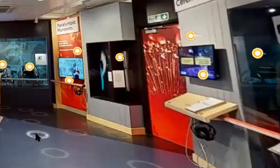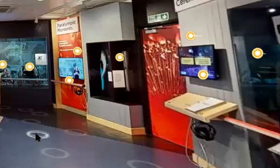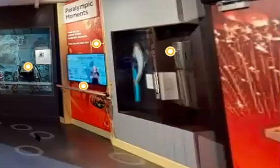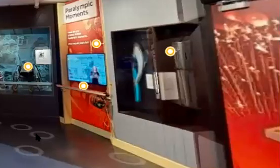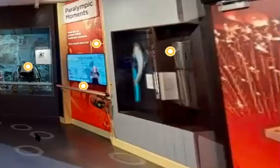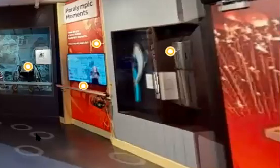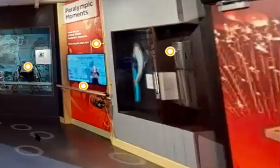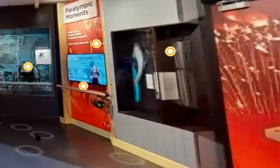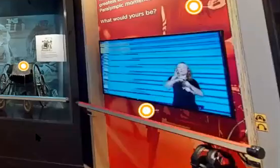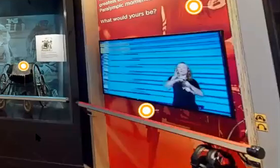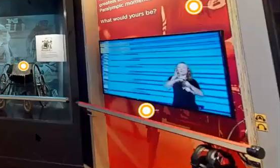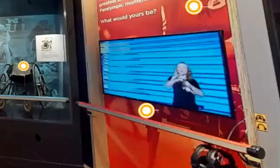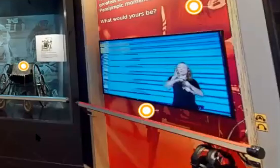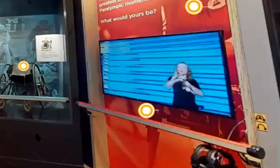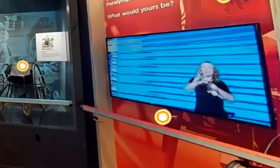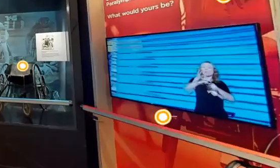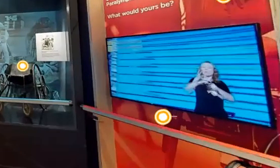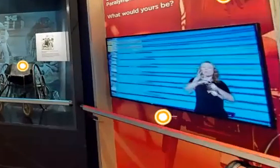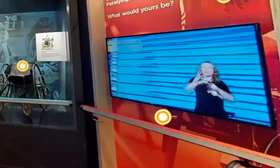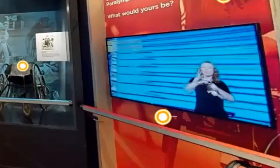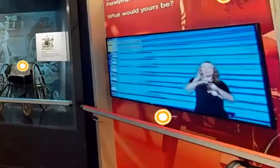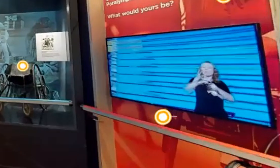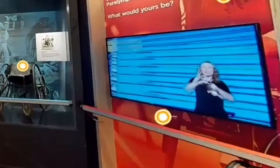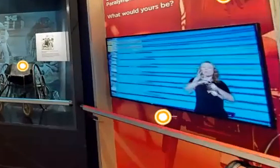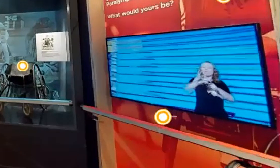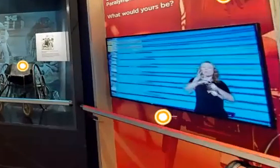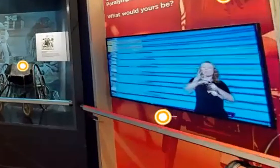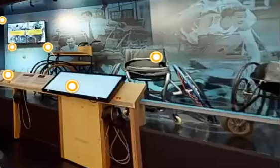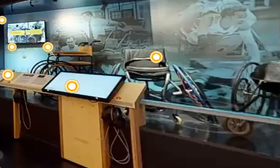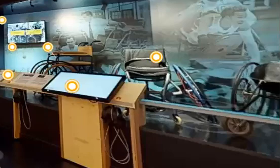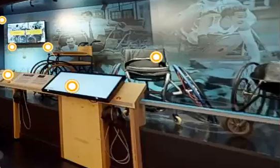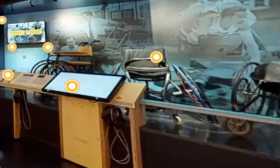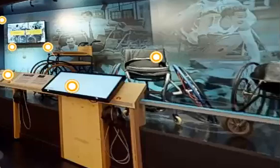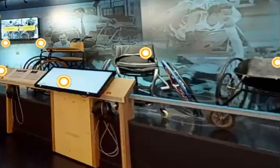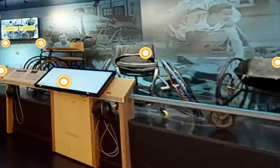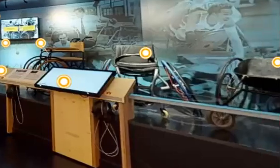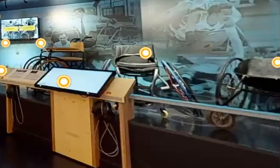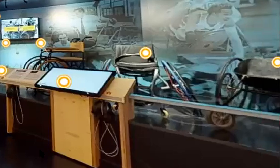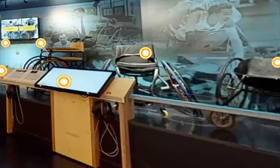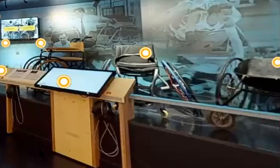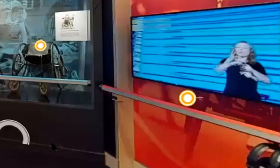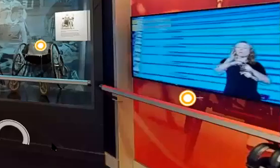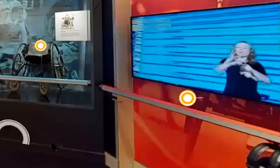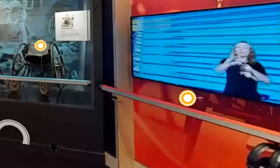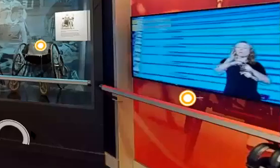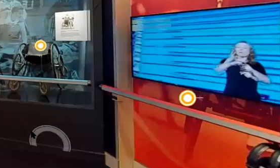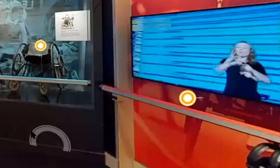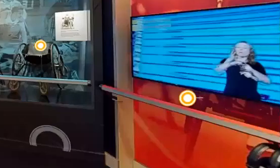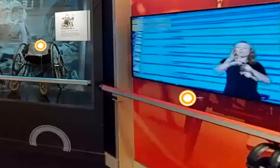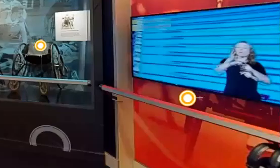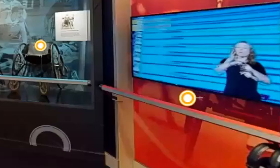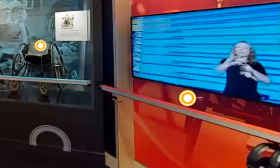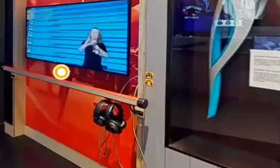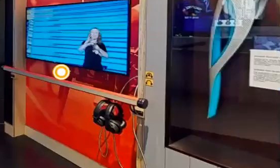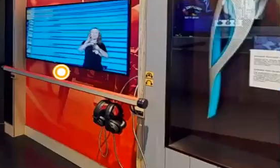He started the Paralympic Games. You can see that we have a timeline. We have a display all about the